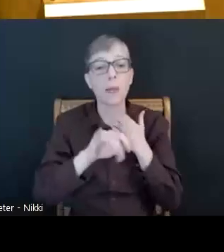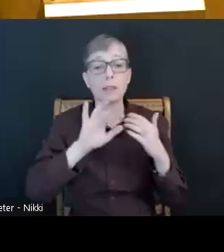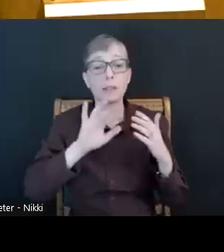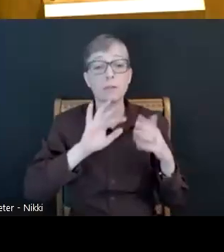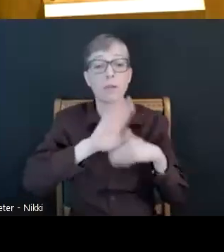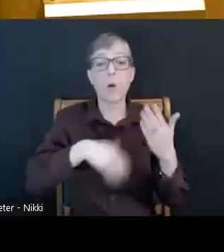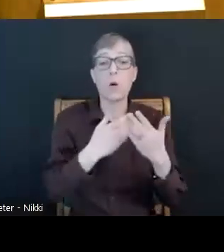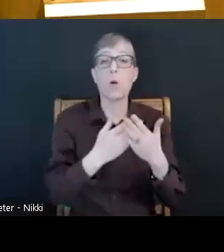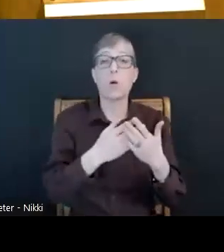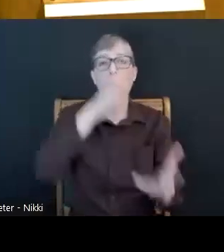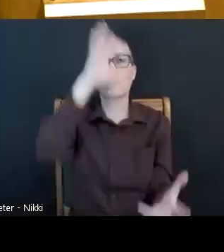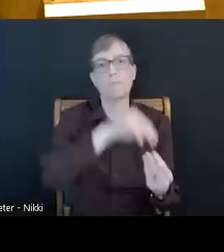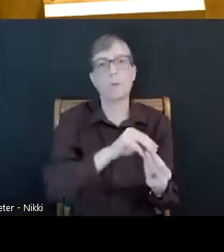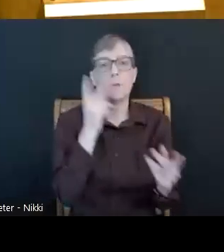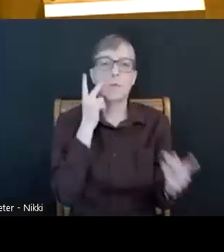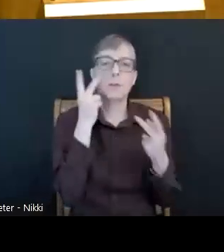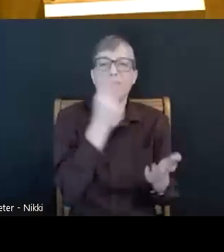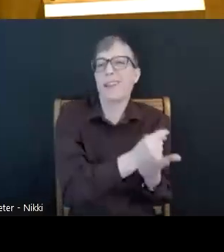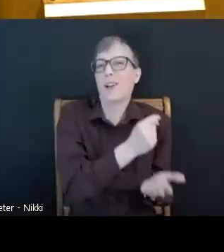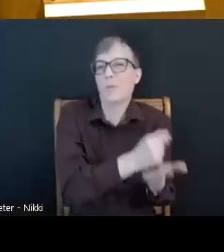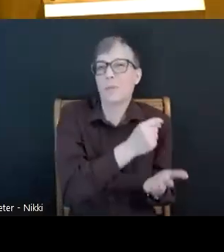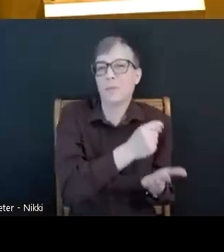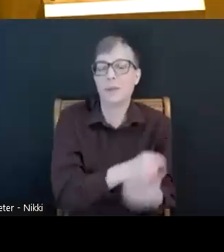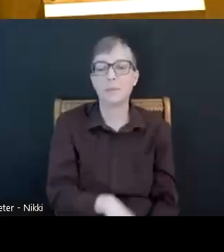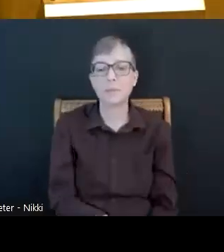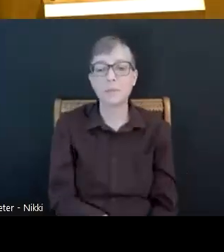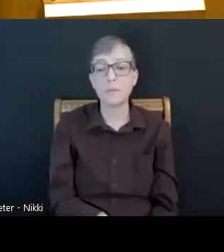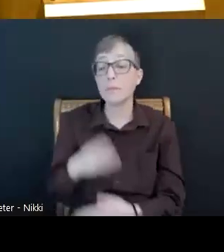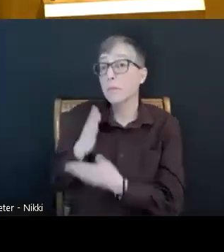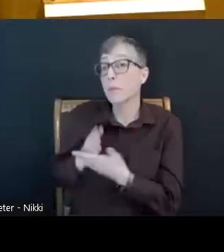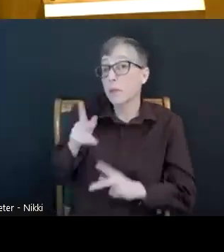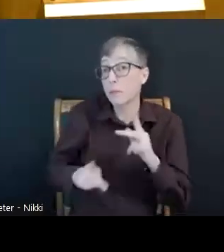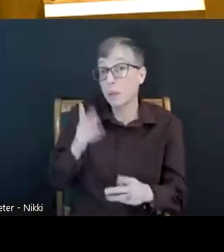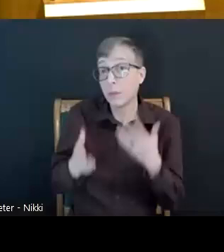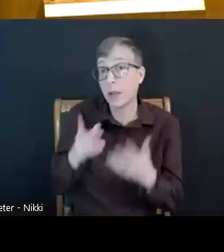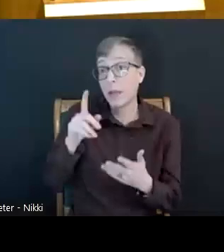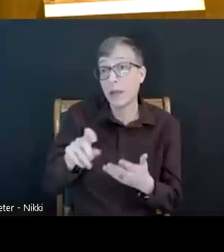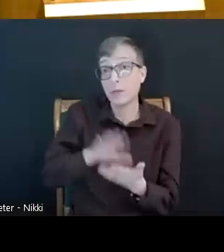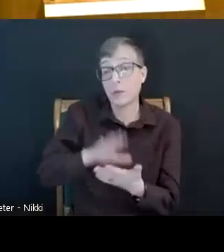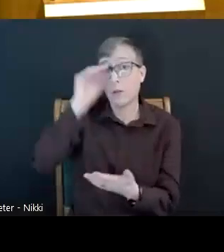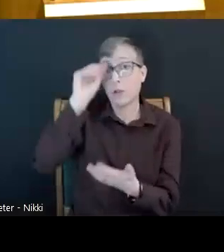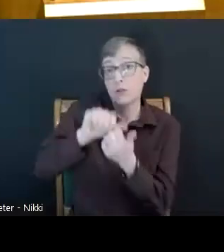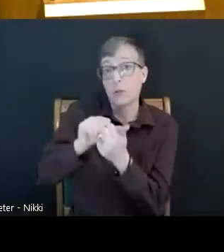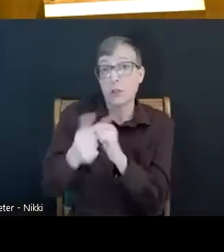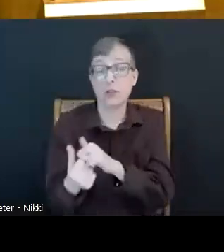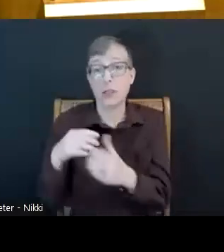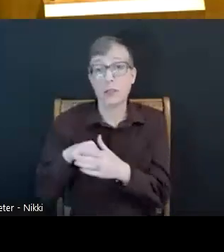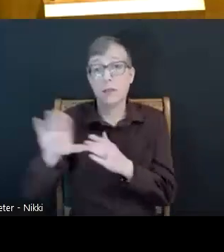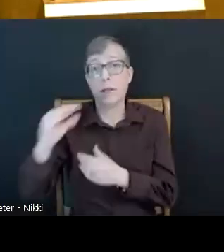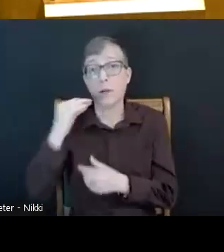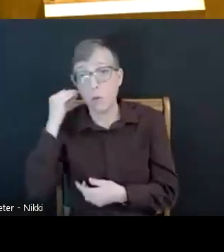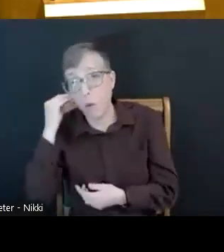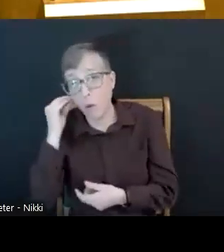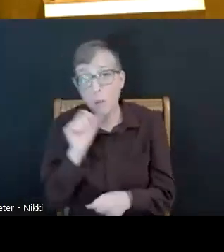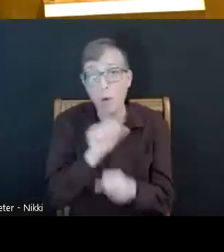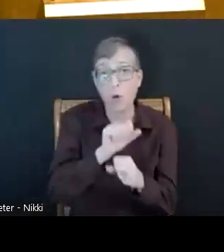need more than that, though. They may need to learn ways to live in their home or to work in their work environment, given that they've now lost a lot